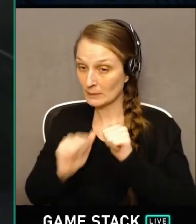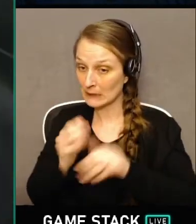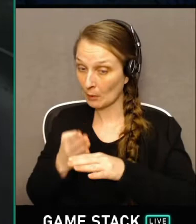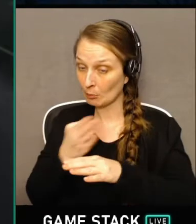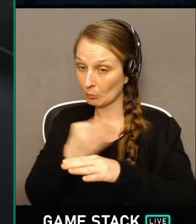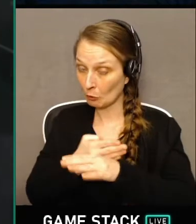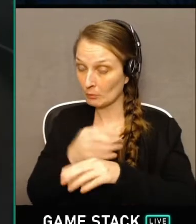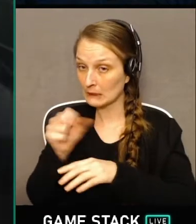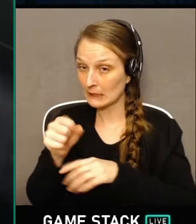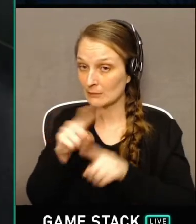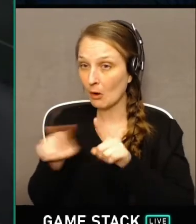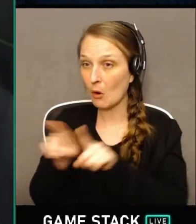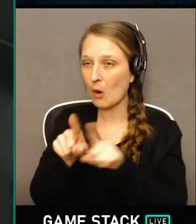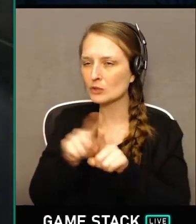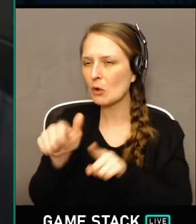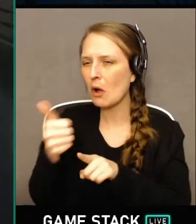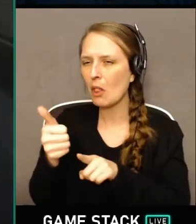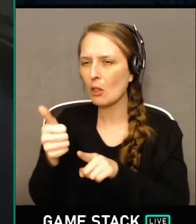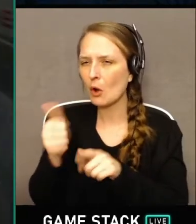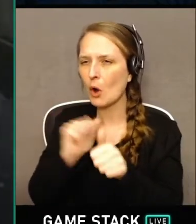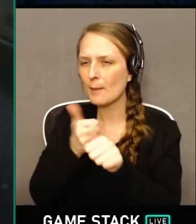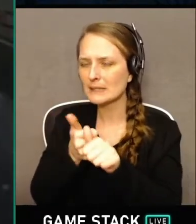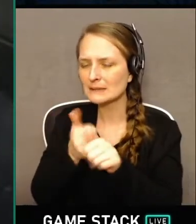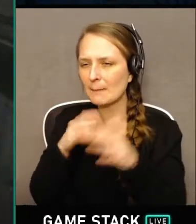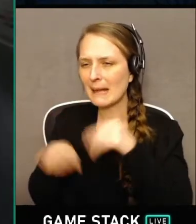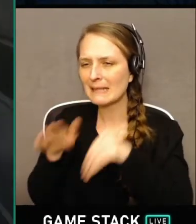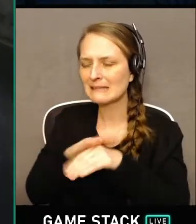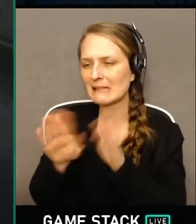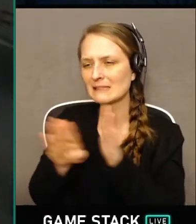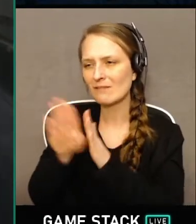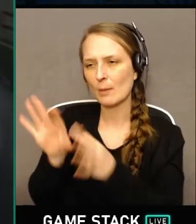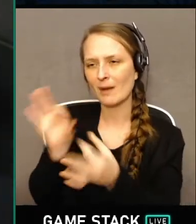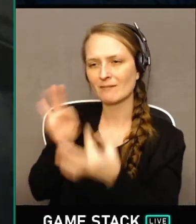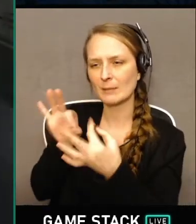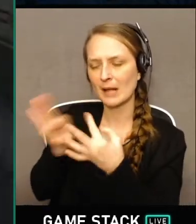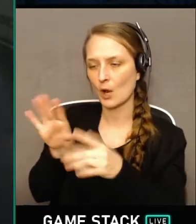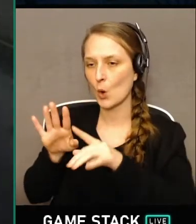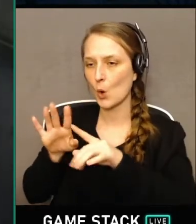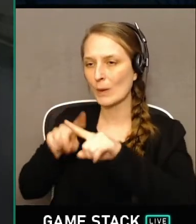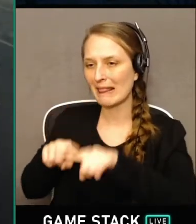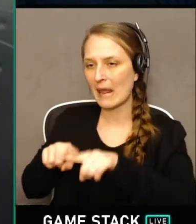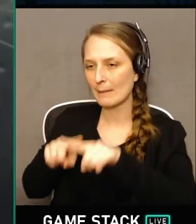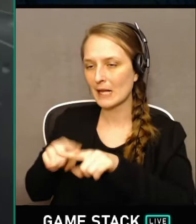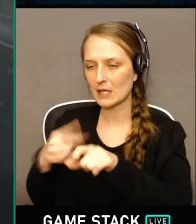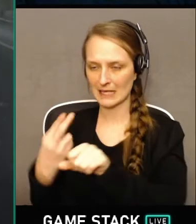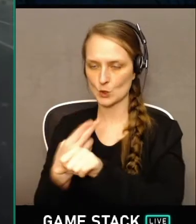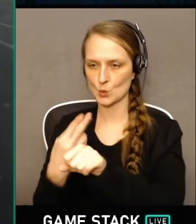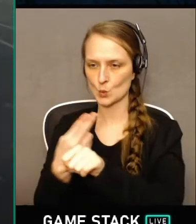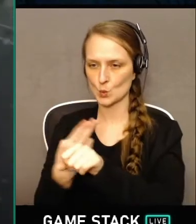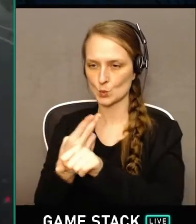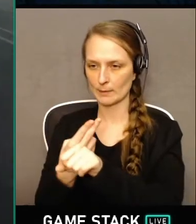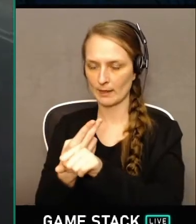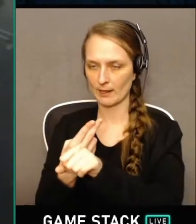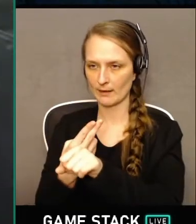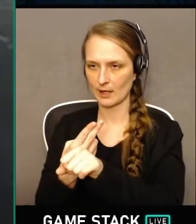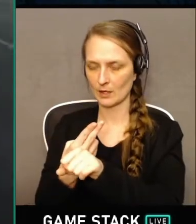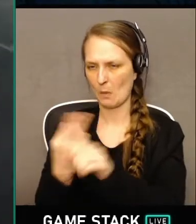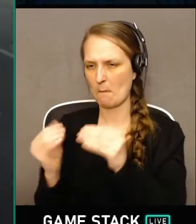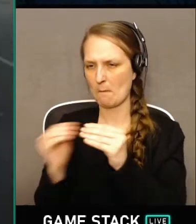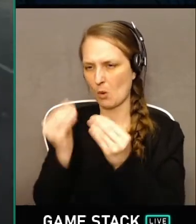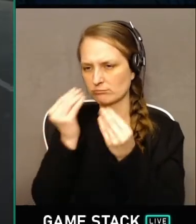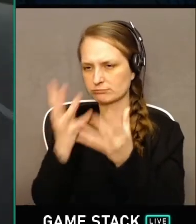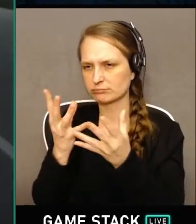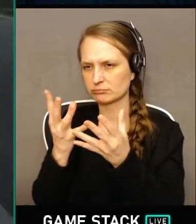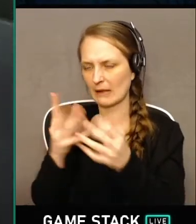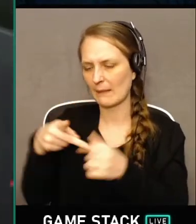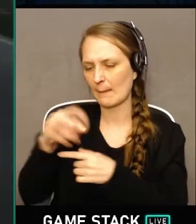other updates based on developer feedback about reliability and usability. We'll bring in more details in the Pix session